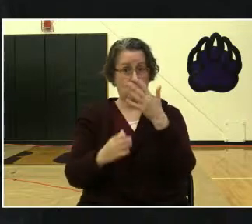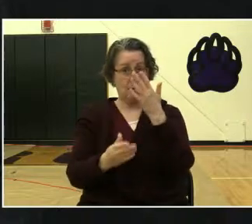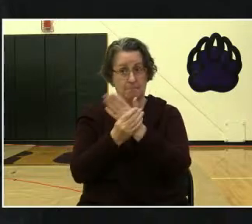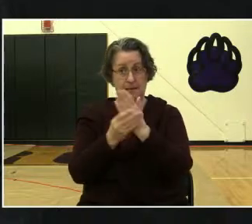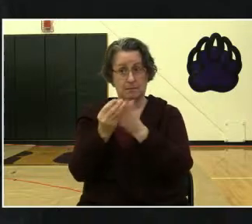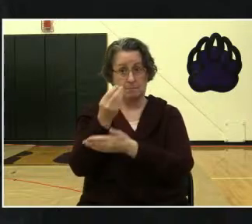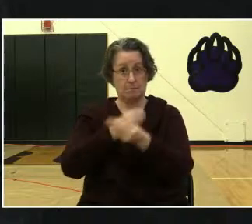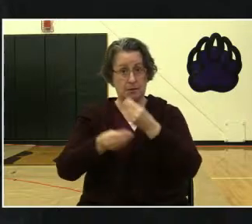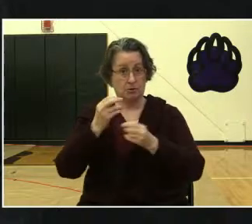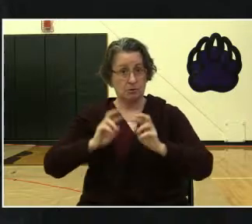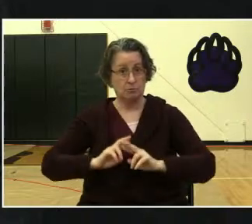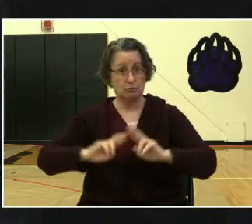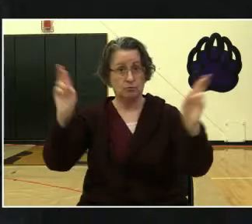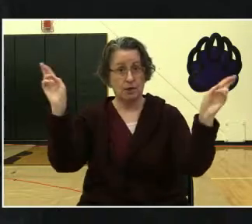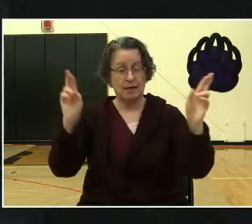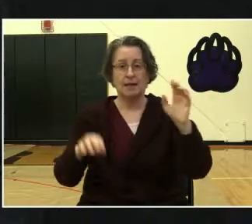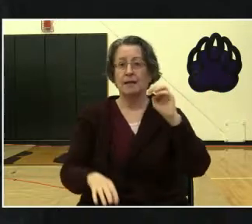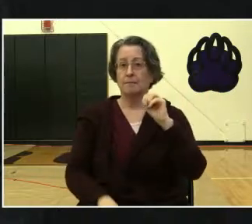Mr